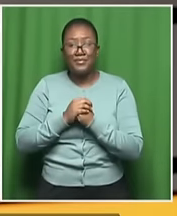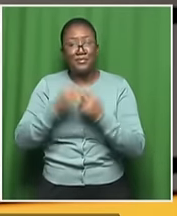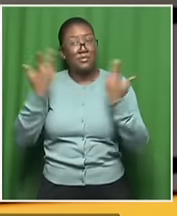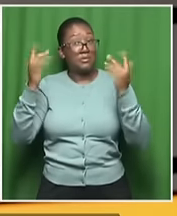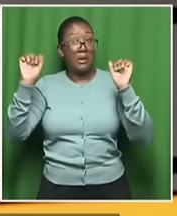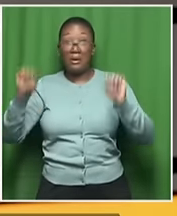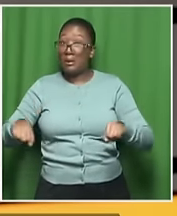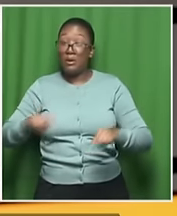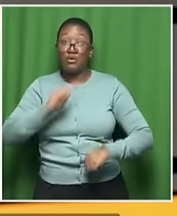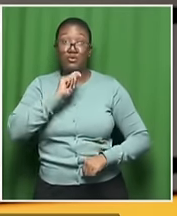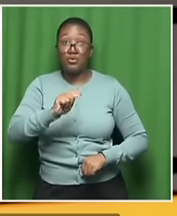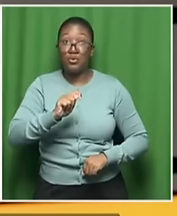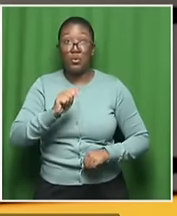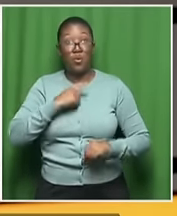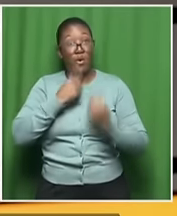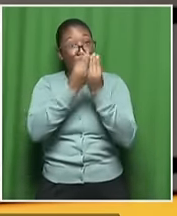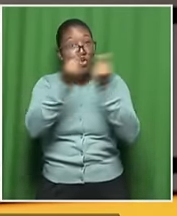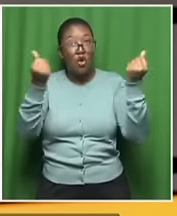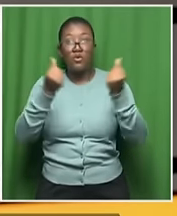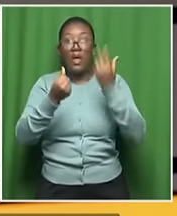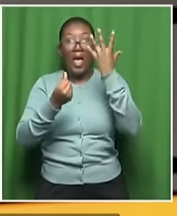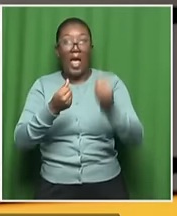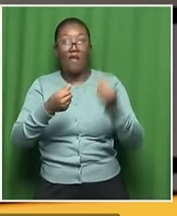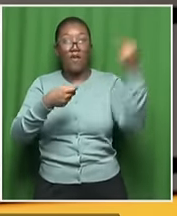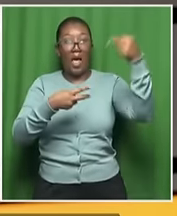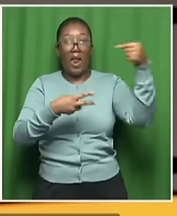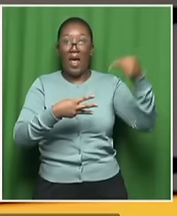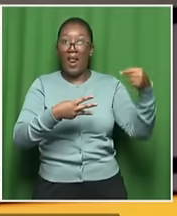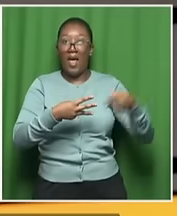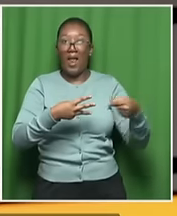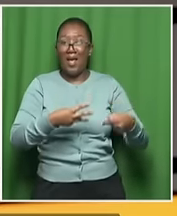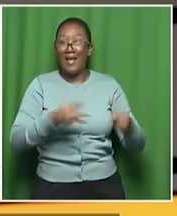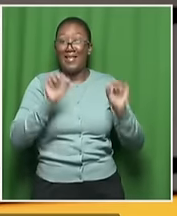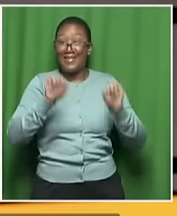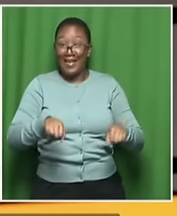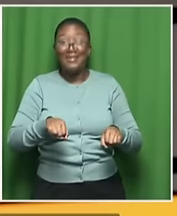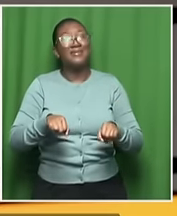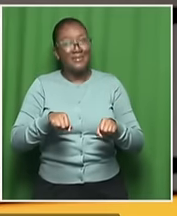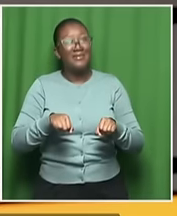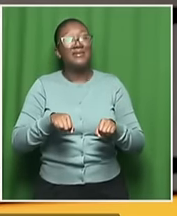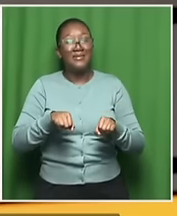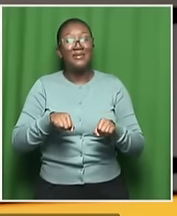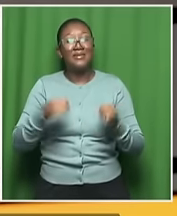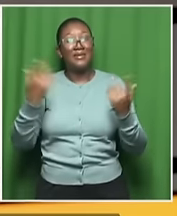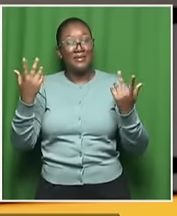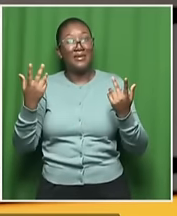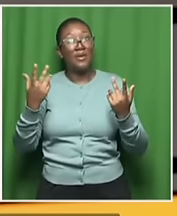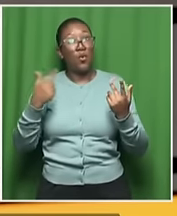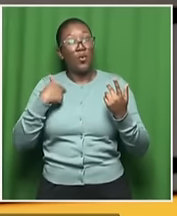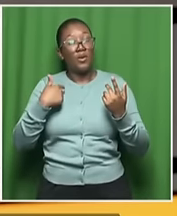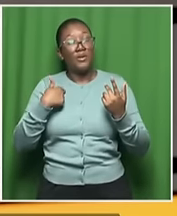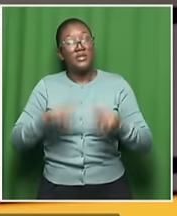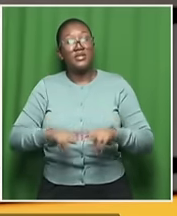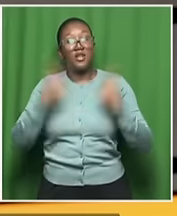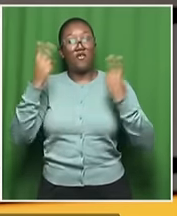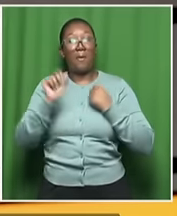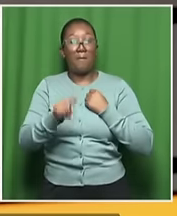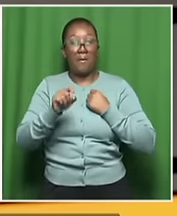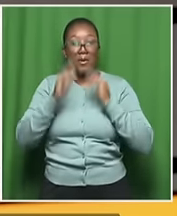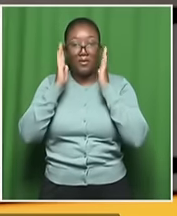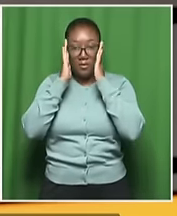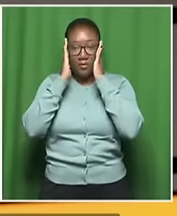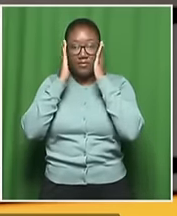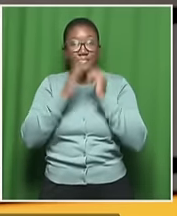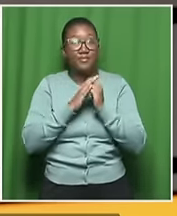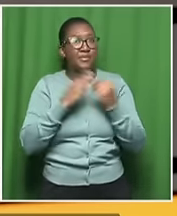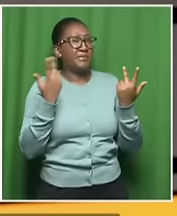we all have solutions to these specific issues. And I think that is the difference. So I found